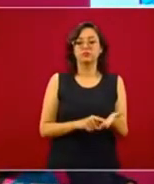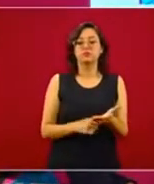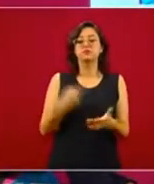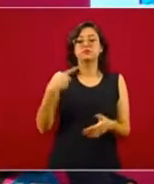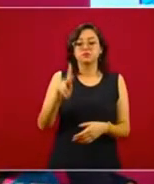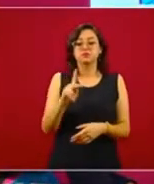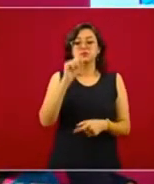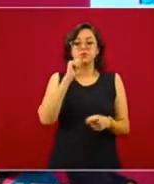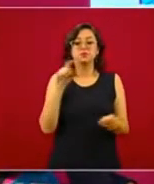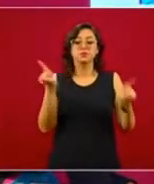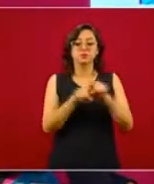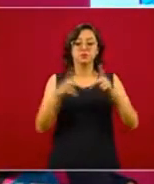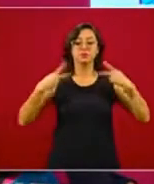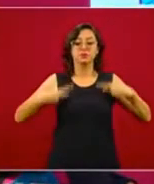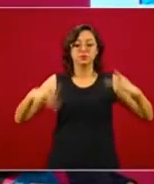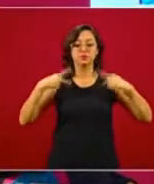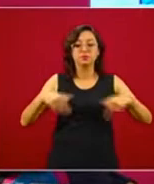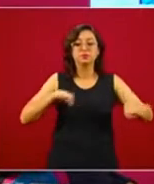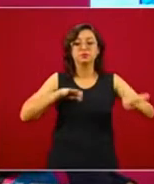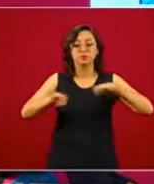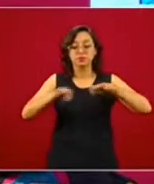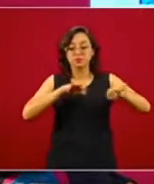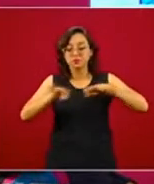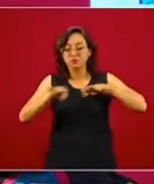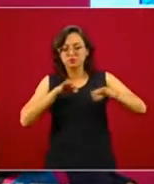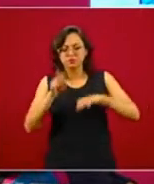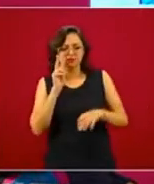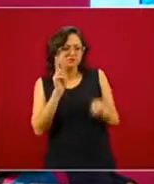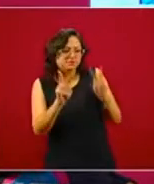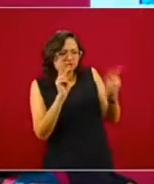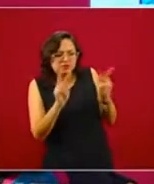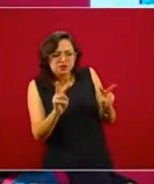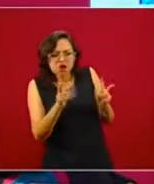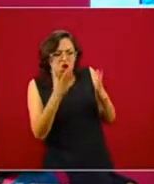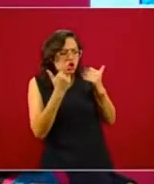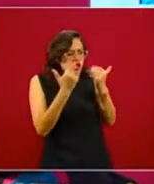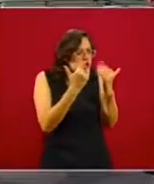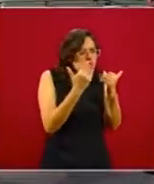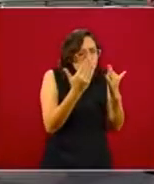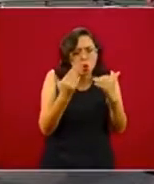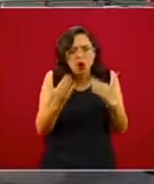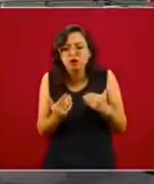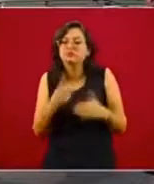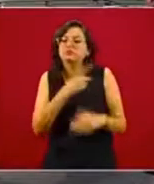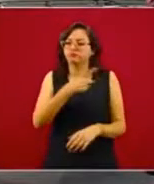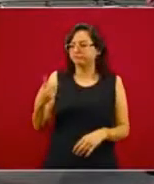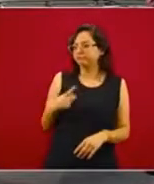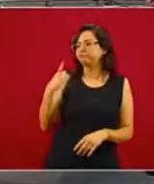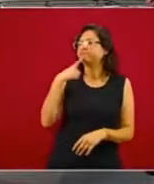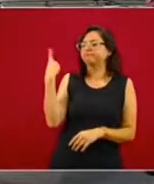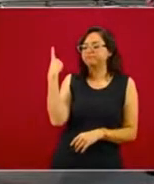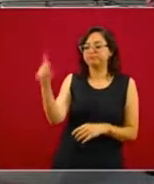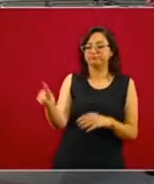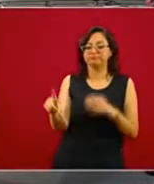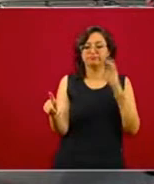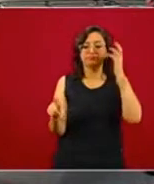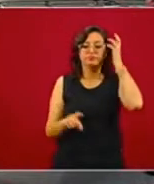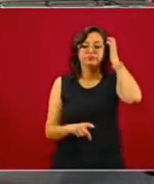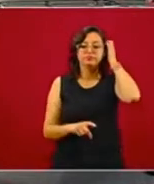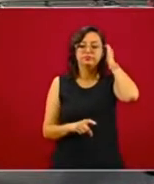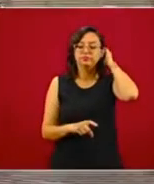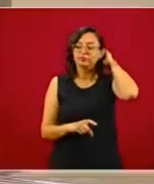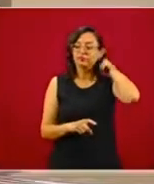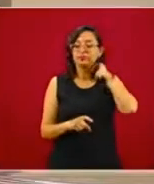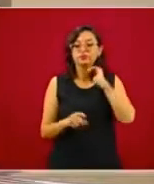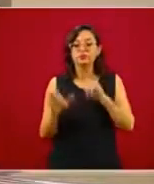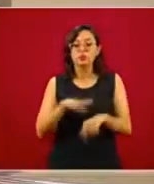believe them. But we also ask workers to monitor that, and that whenever they don't see companies